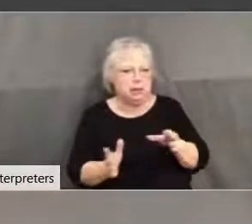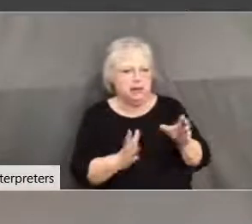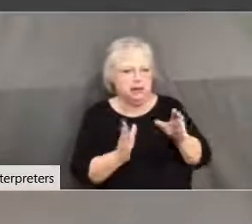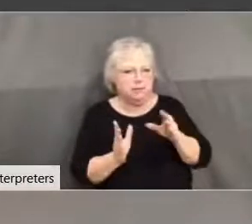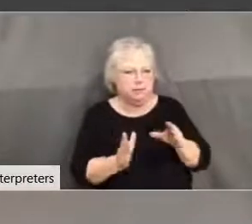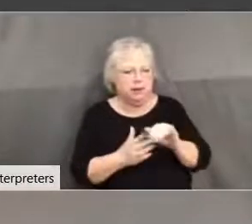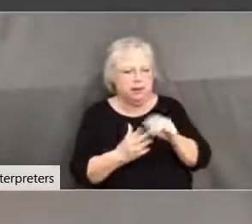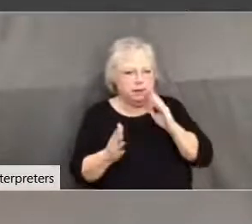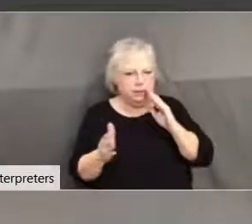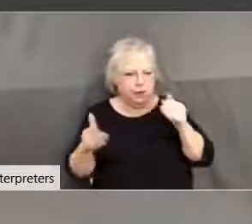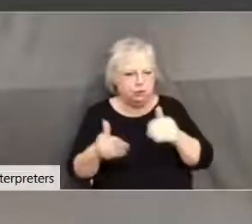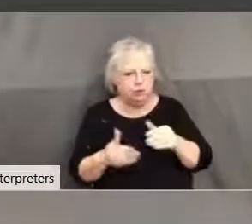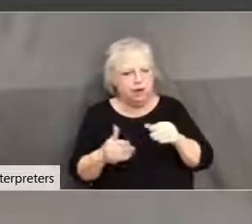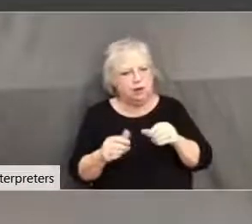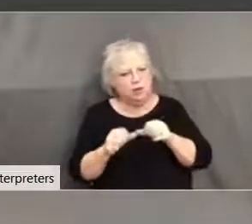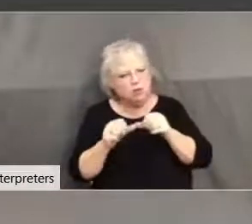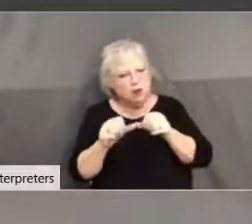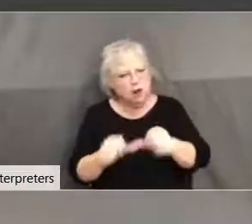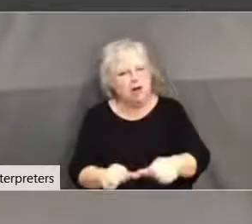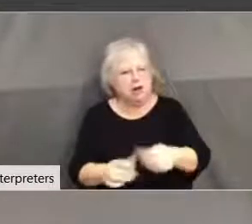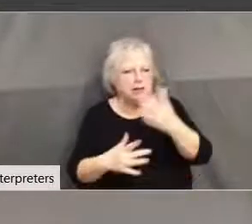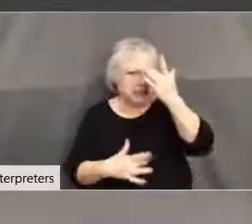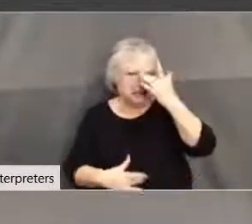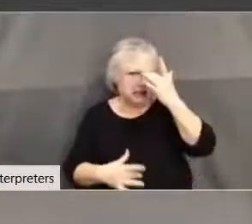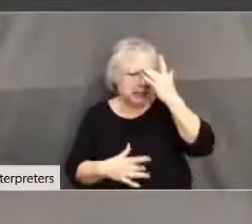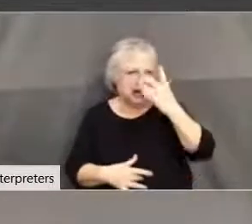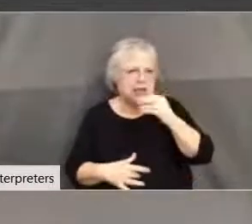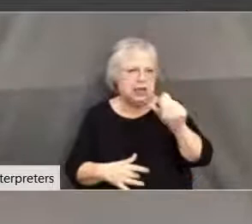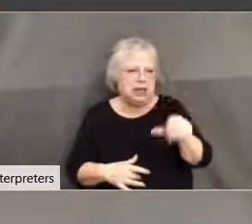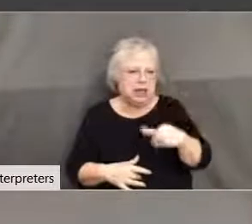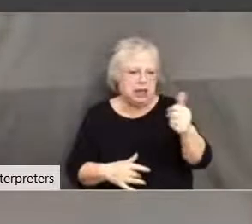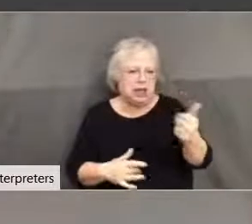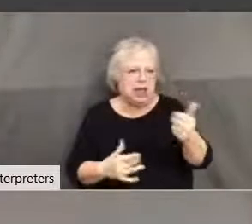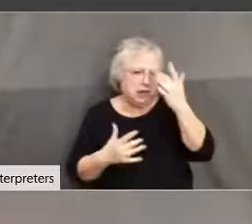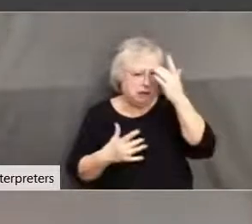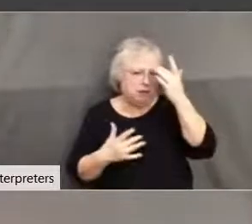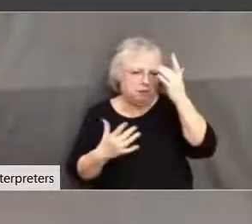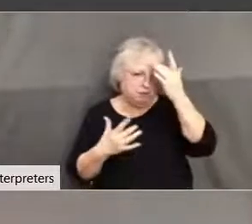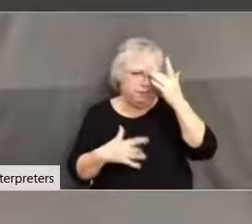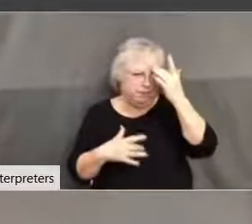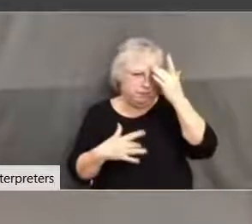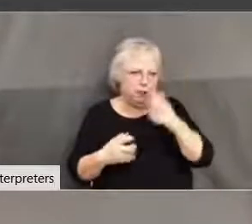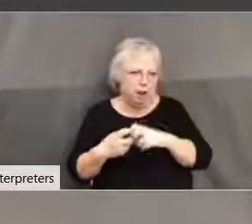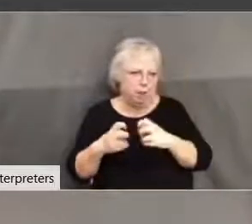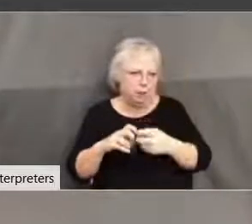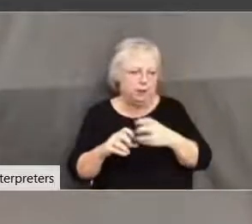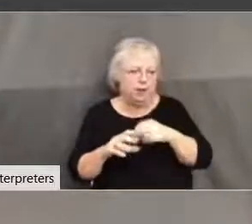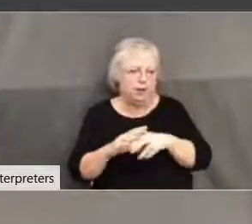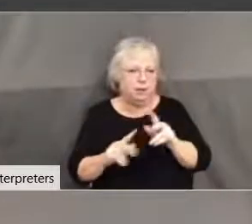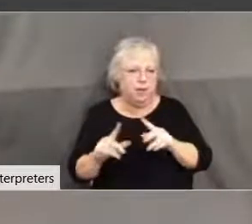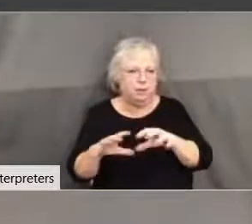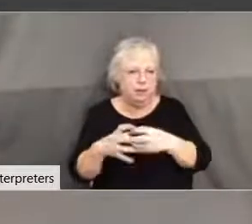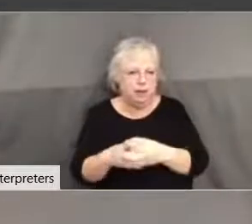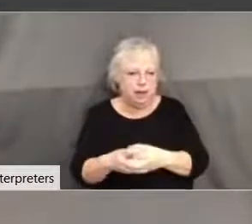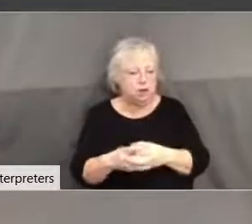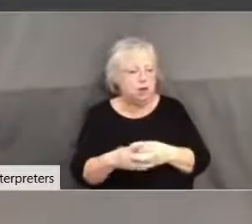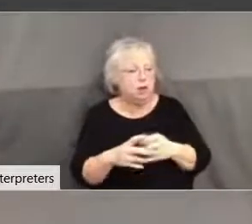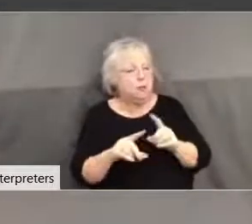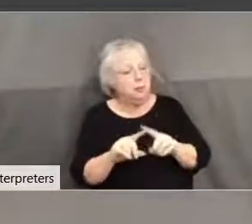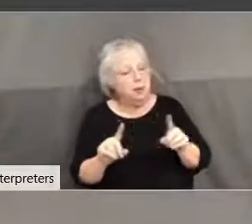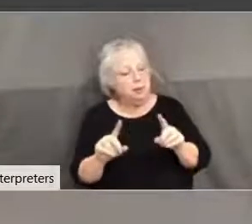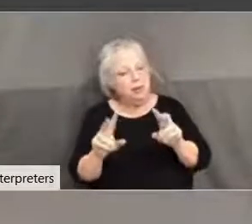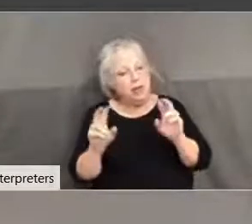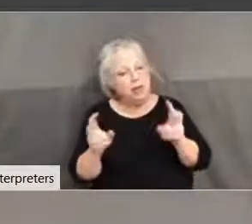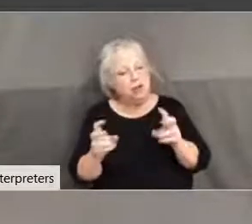address chronic disease and other conditions within the population. Director Compiers, the issue with a